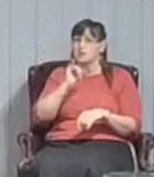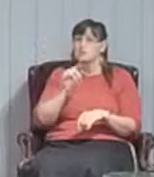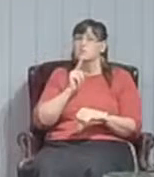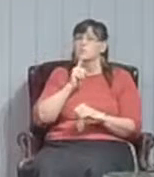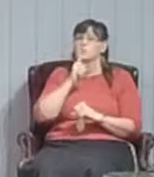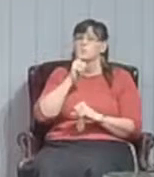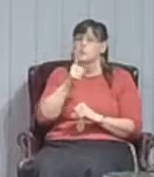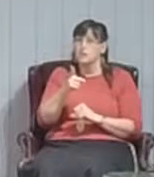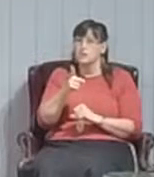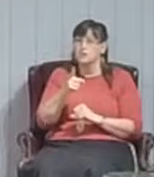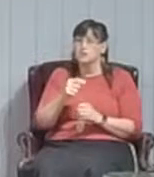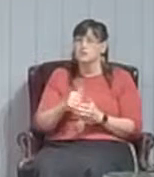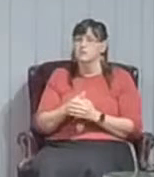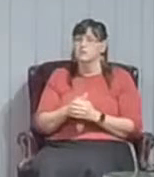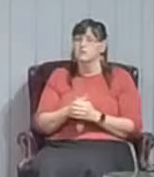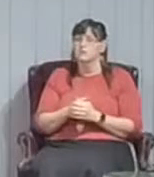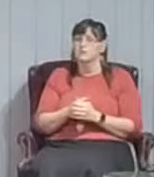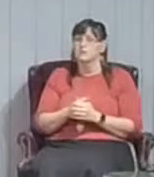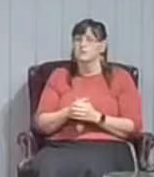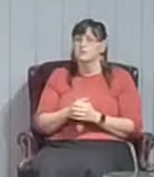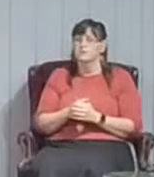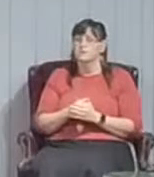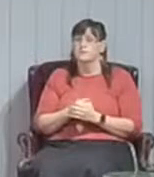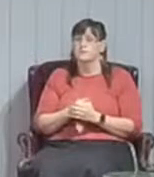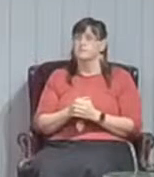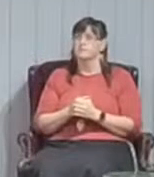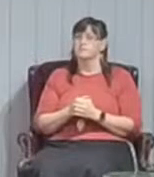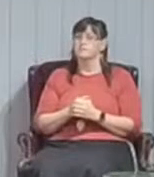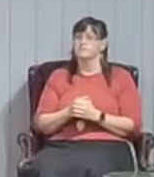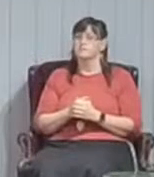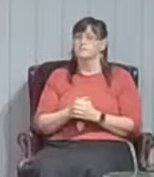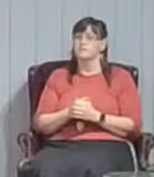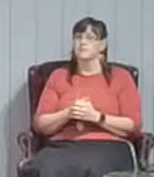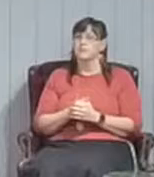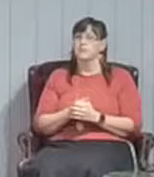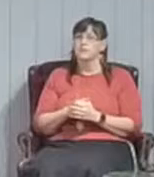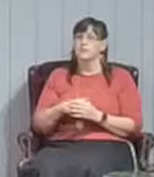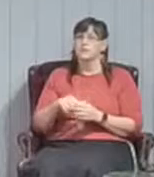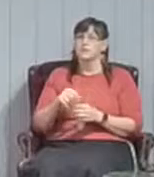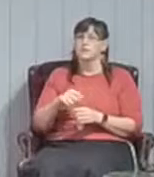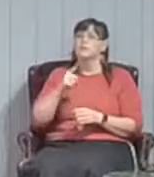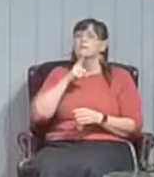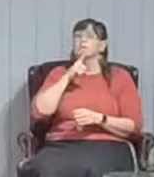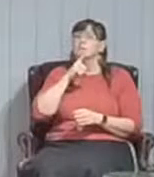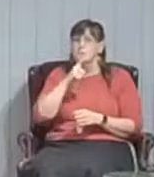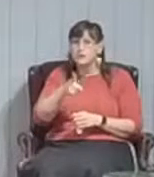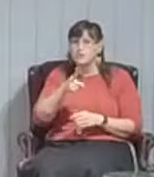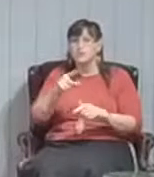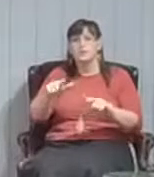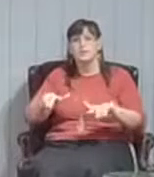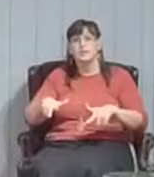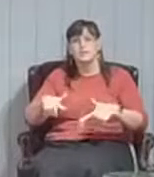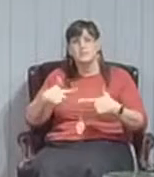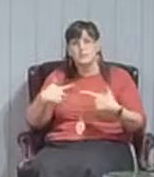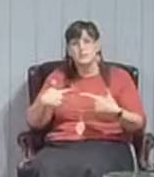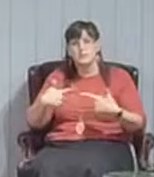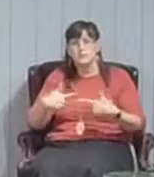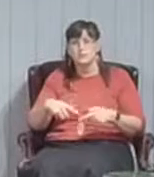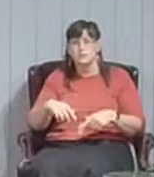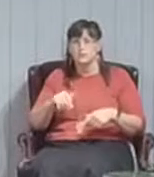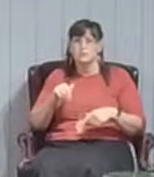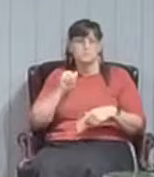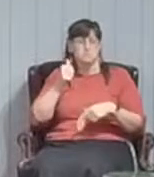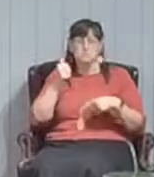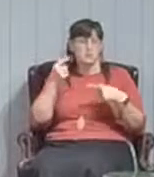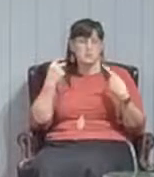is real. He's actual. He literally exists. He doesn't have a physical